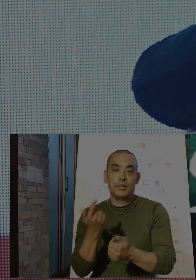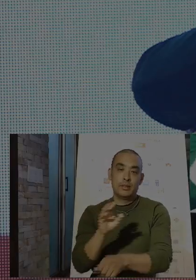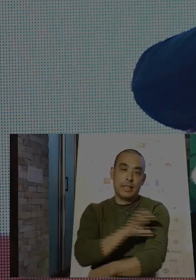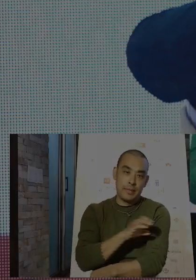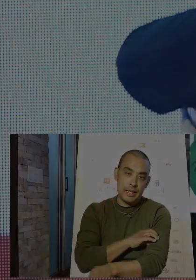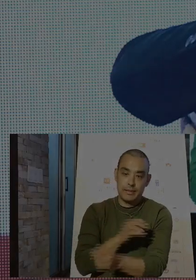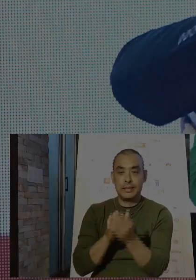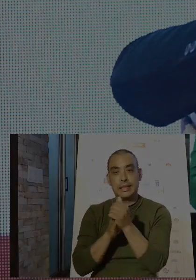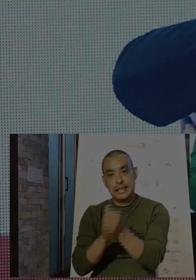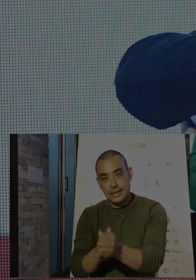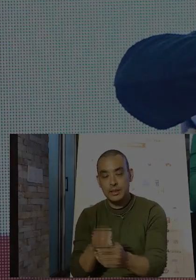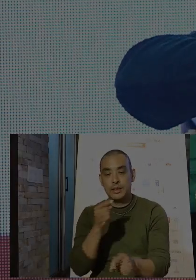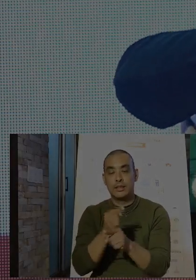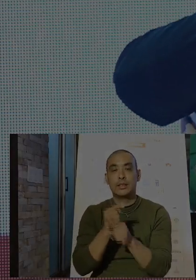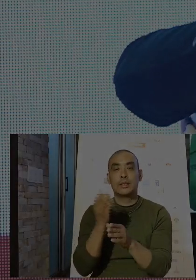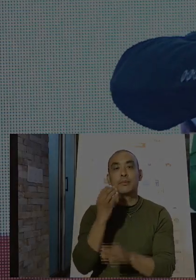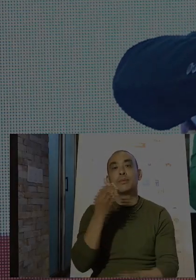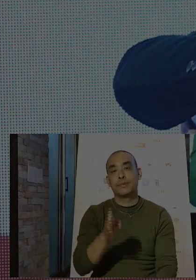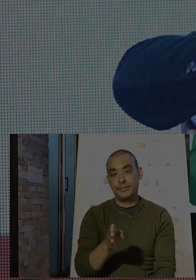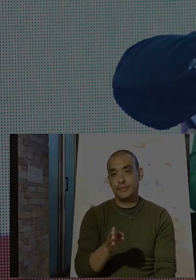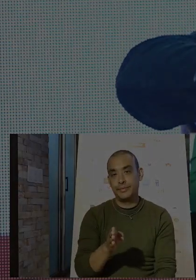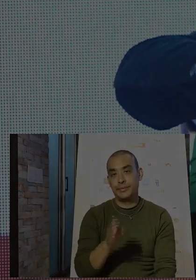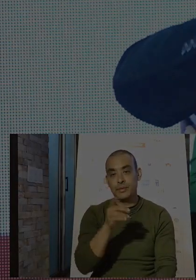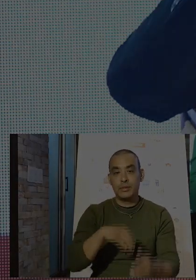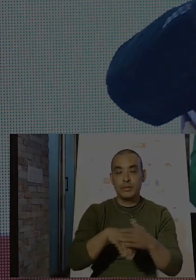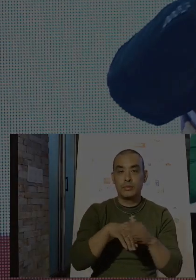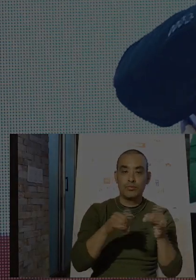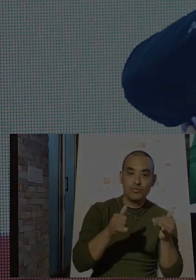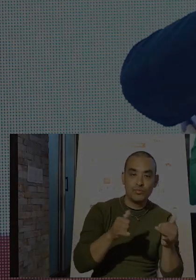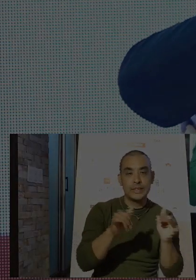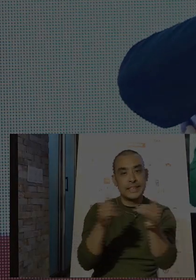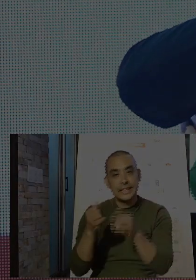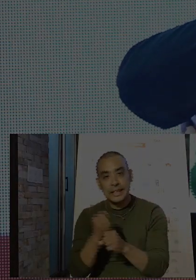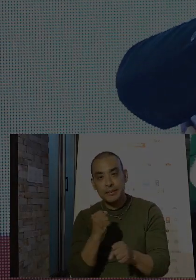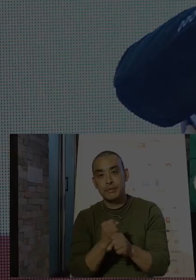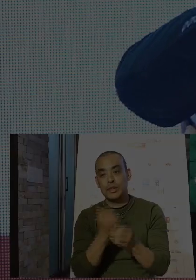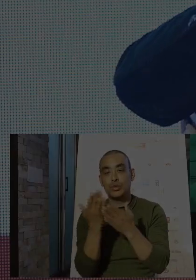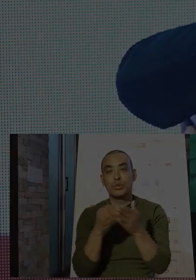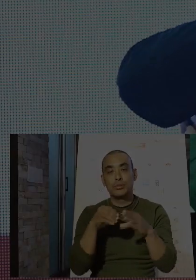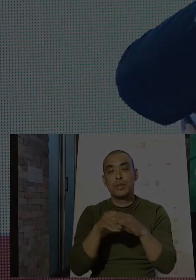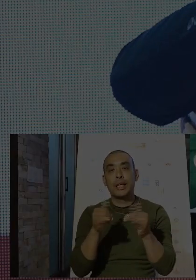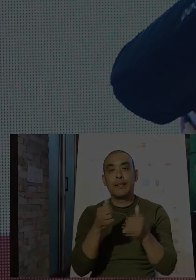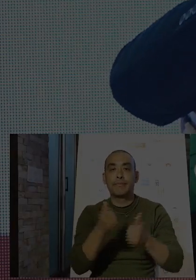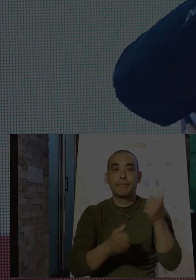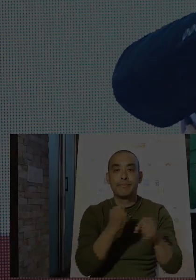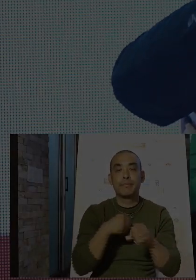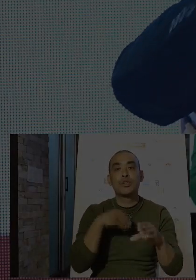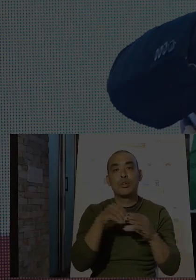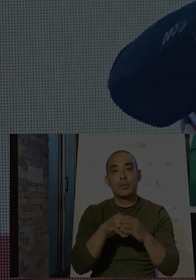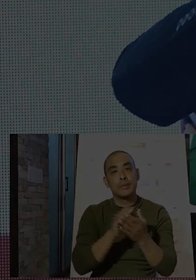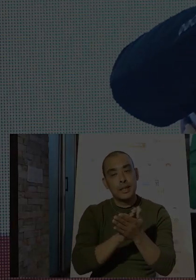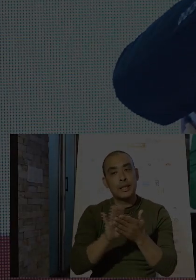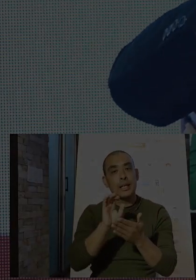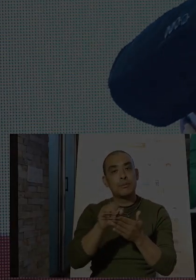and as a, because we are also using like a sports as a tool. We also engage them in the sports process so that they can keep on